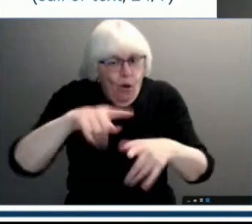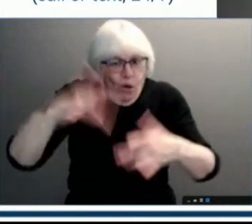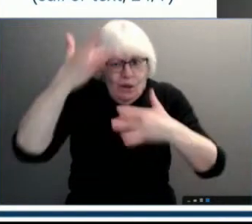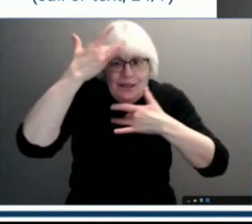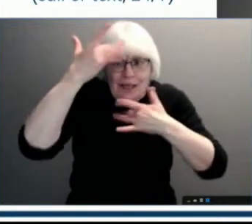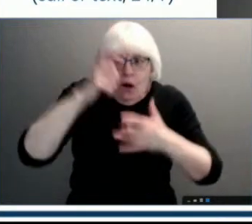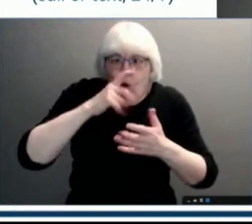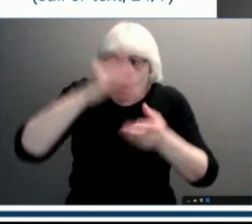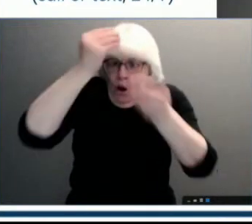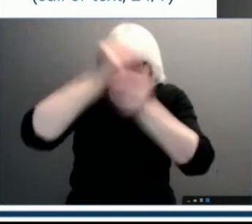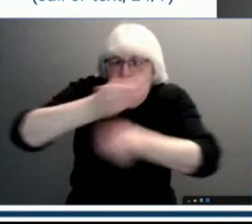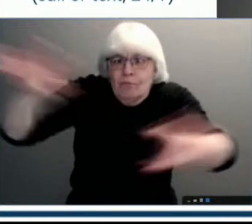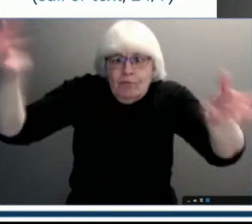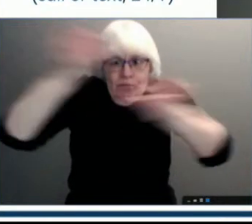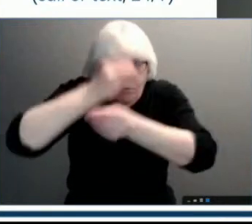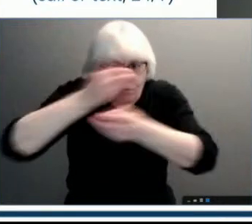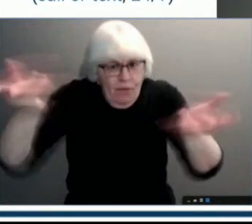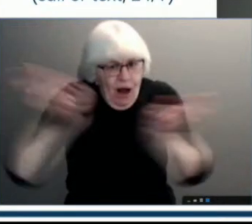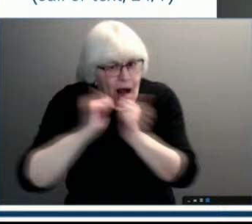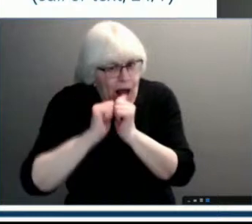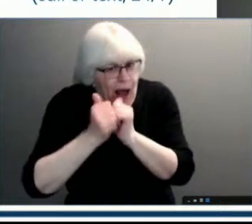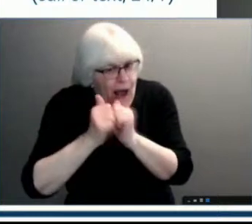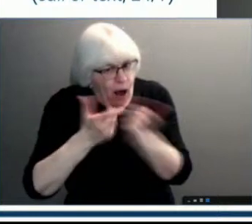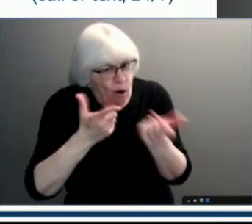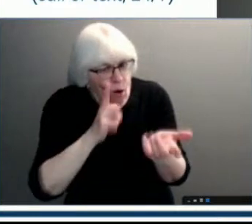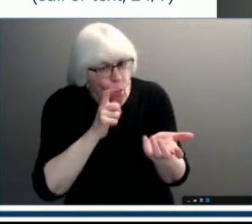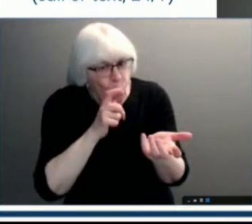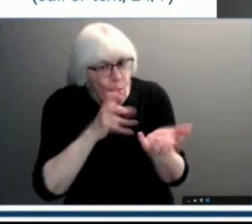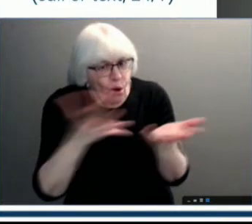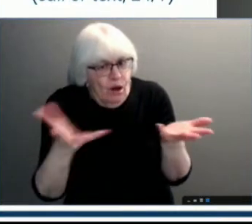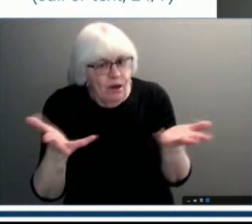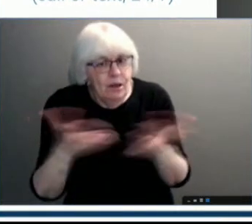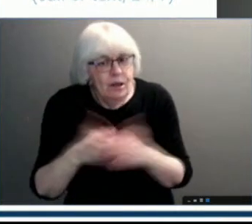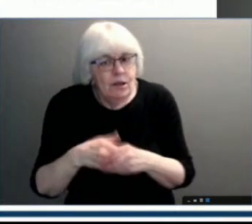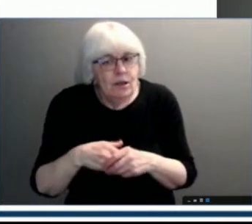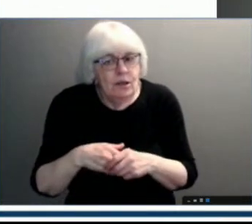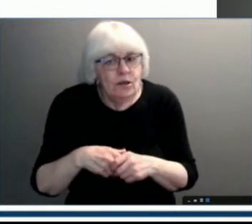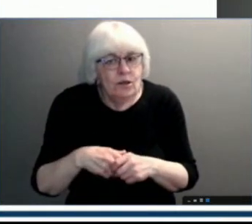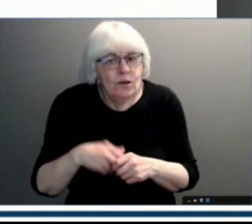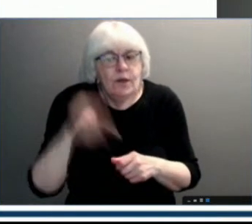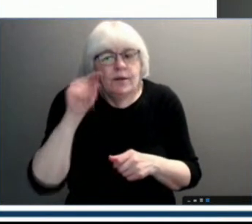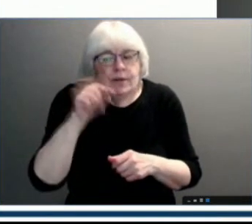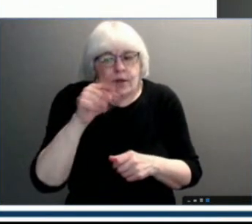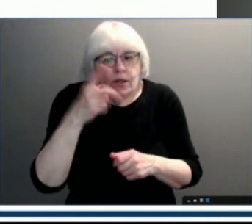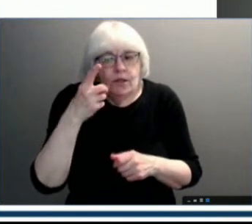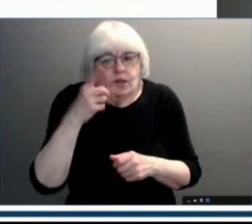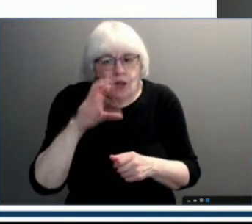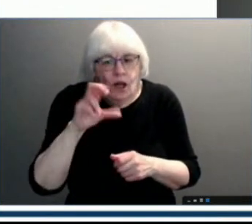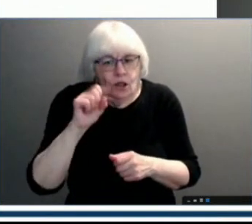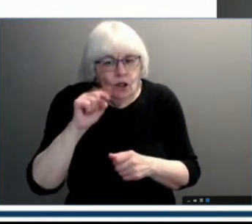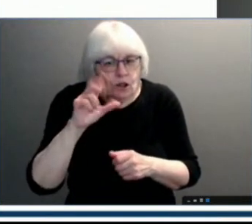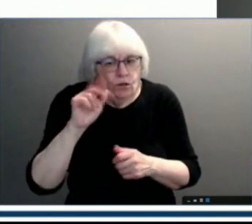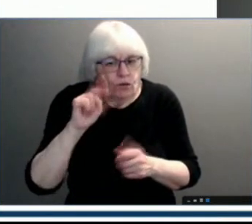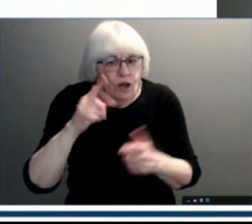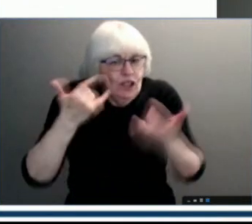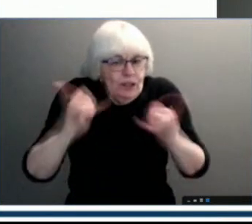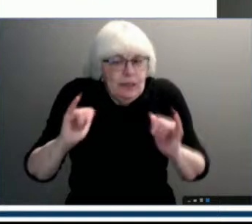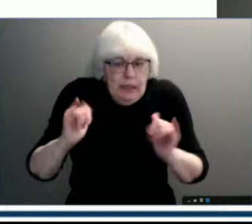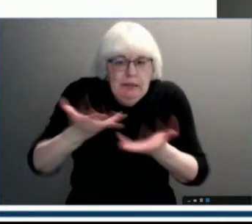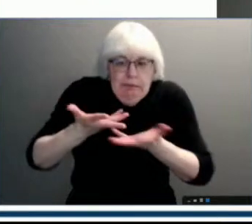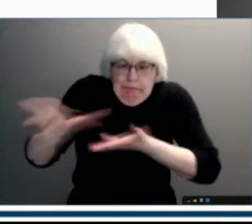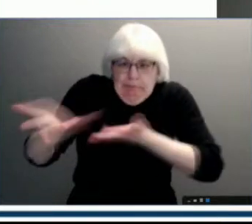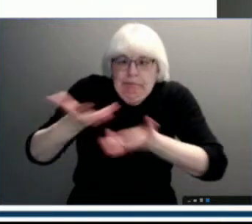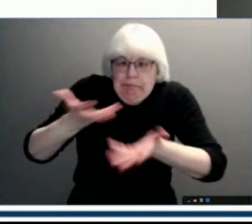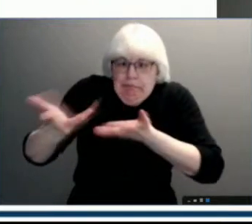ongoing discussion, but as we work out the details of the kind of school reopening plan,